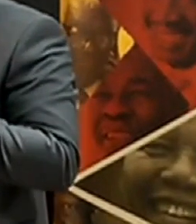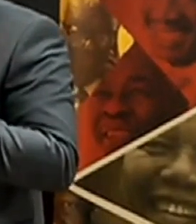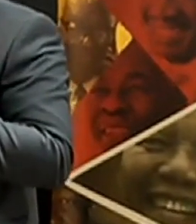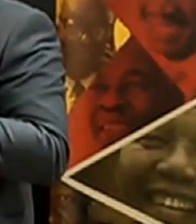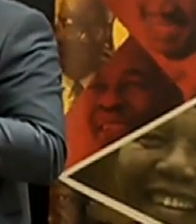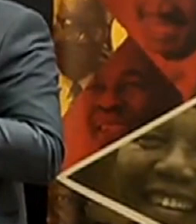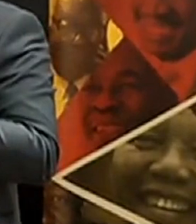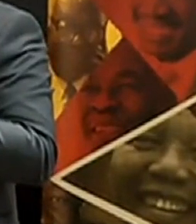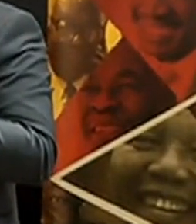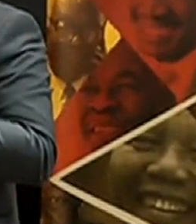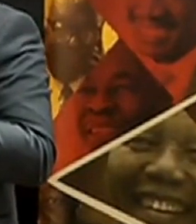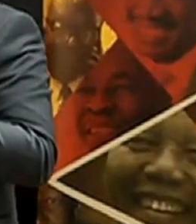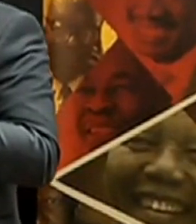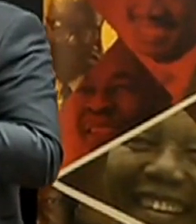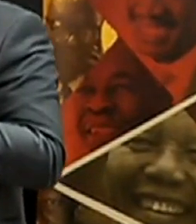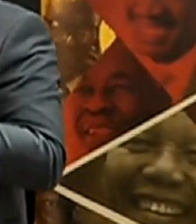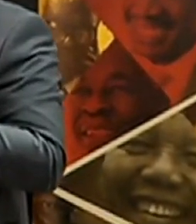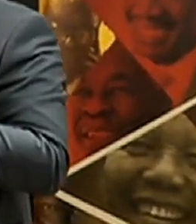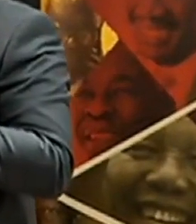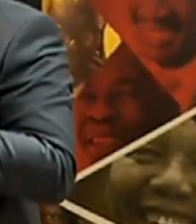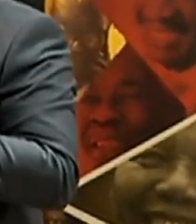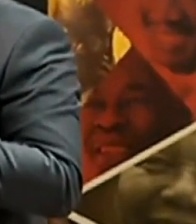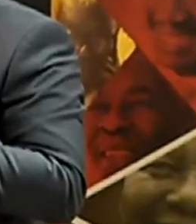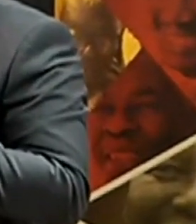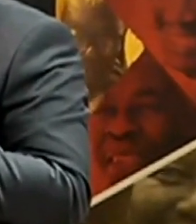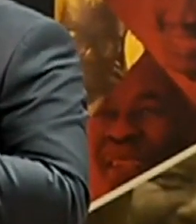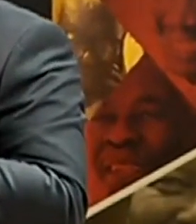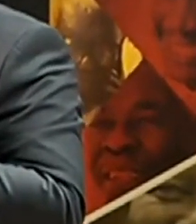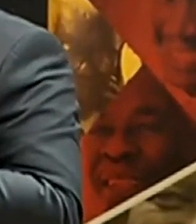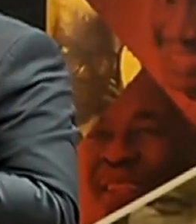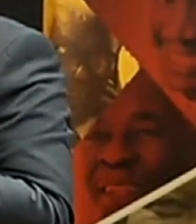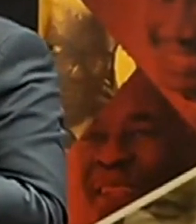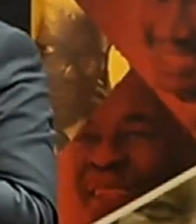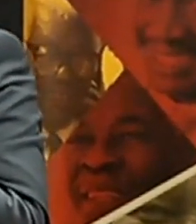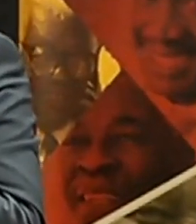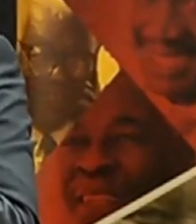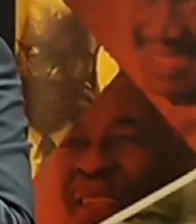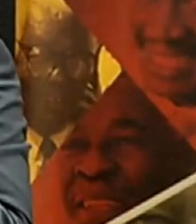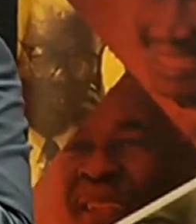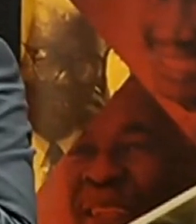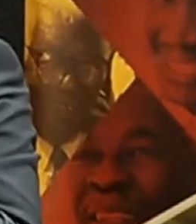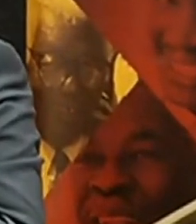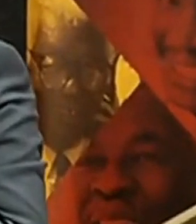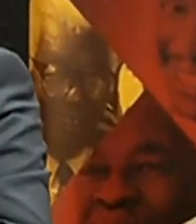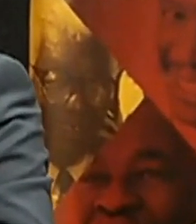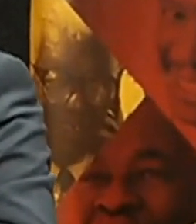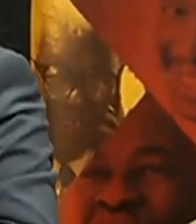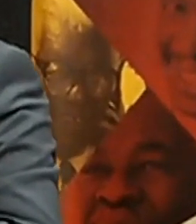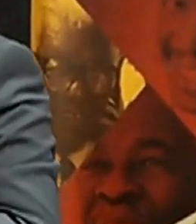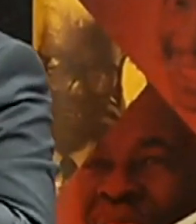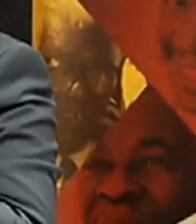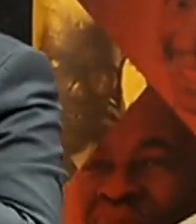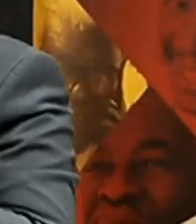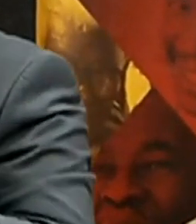infections, we are in the process of building one field hospital in Pierre District and the metropolitan areas of our